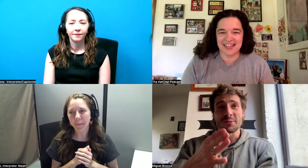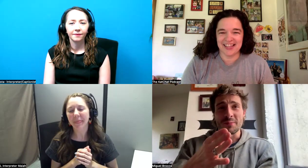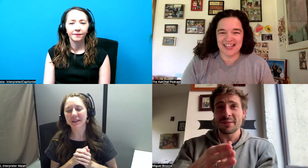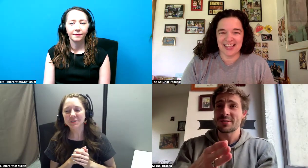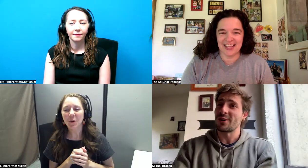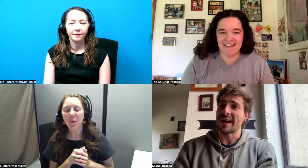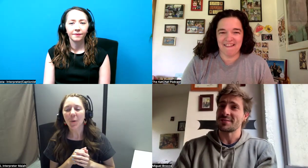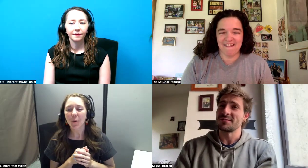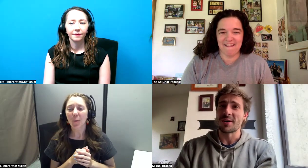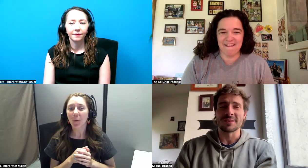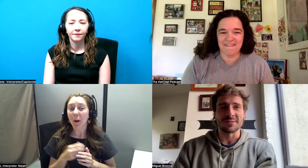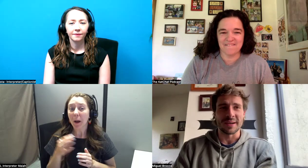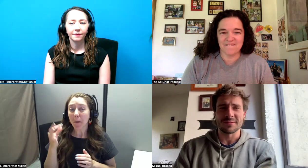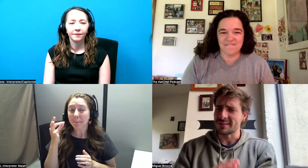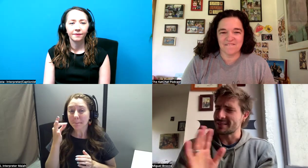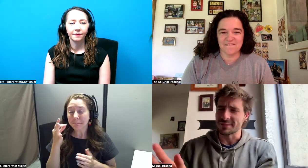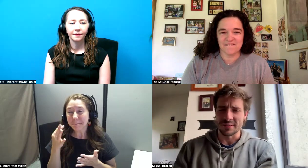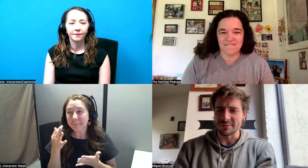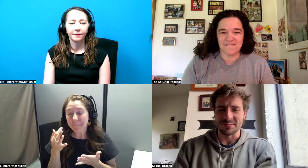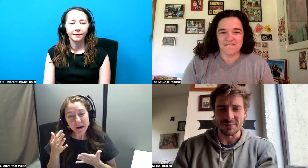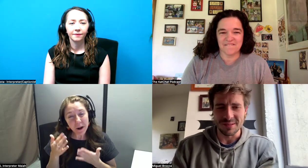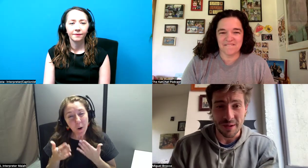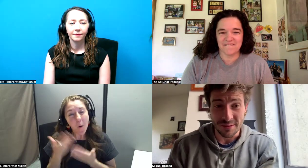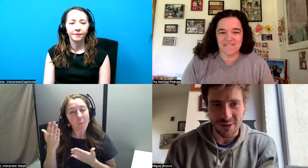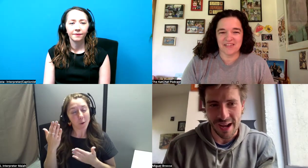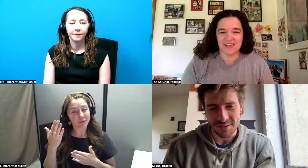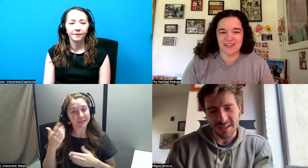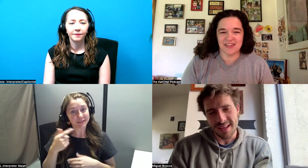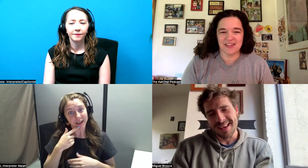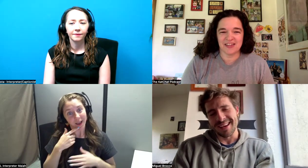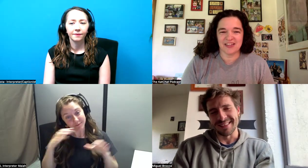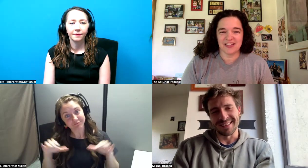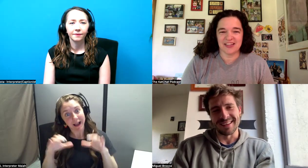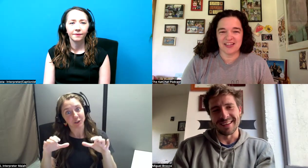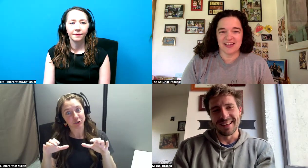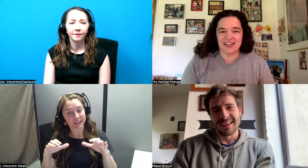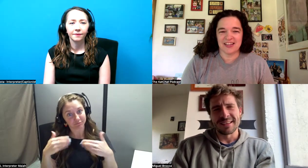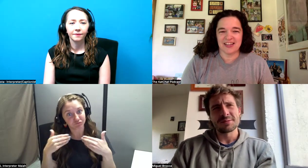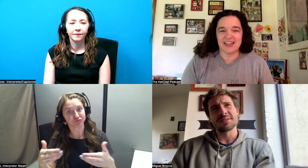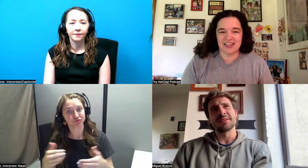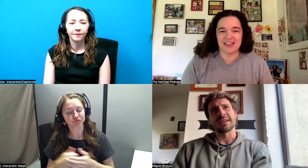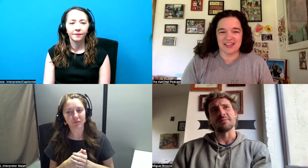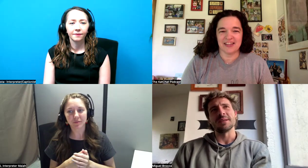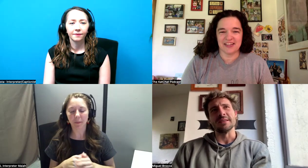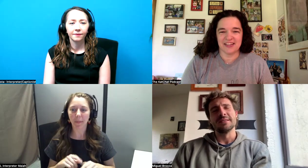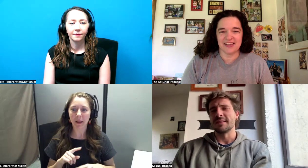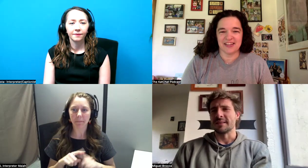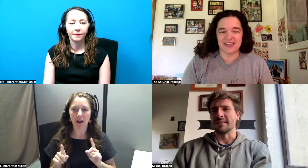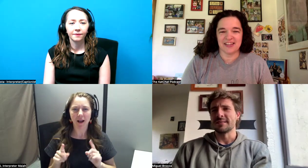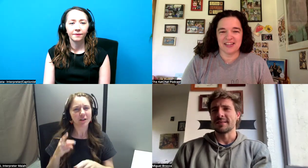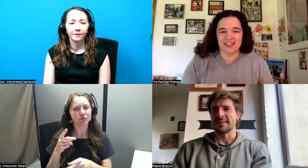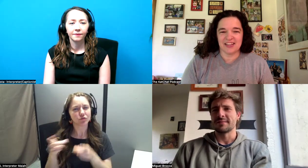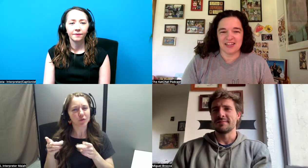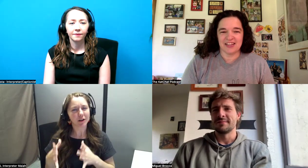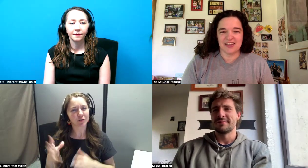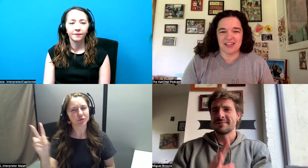they were about to call action. Ron, the director, fantastic director as well, was about to call action, and she was just looking at me like